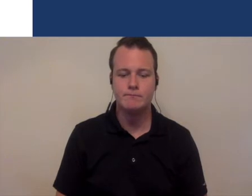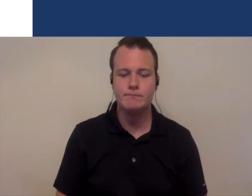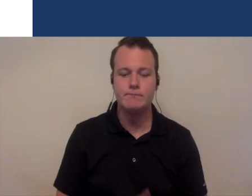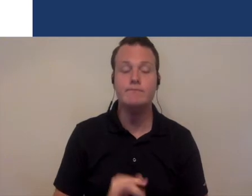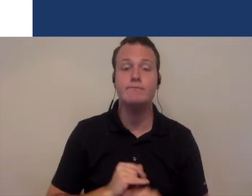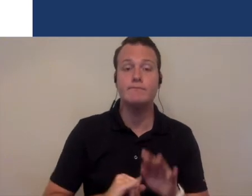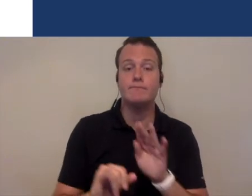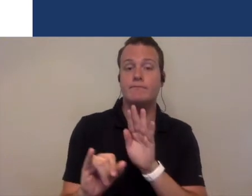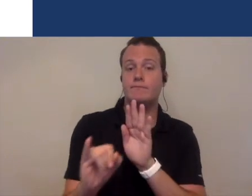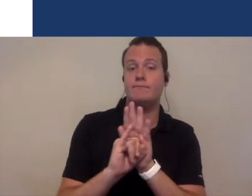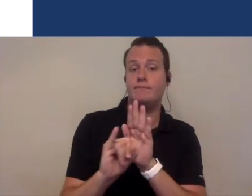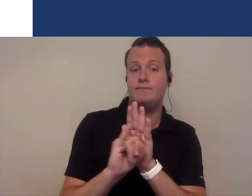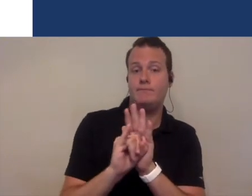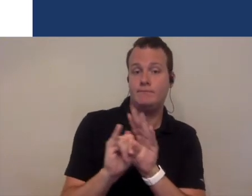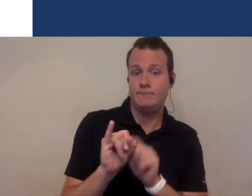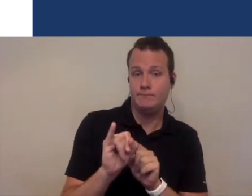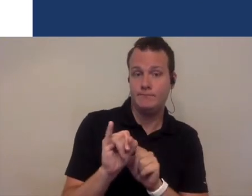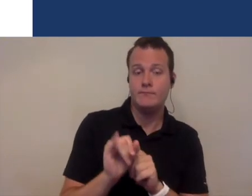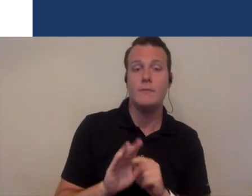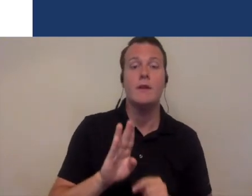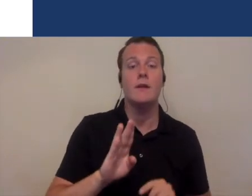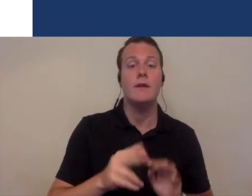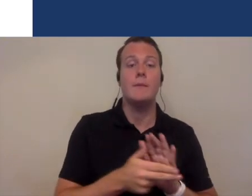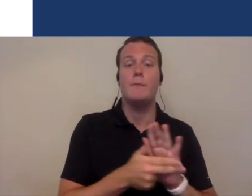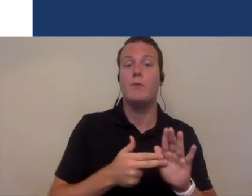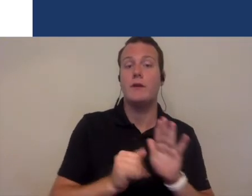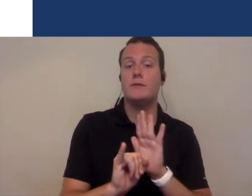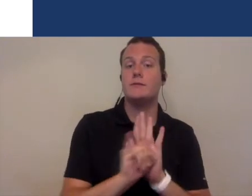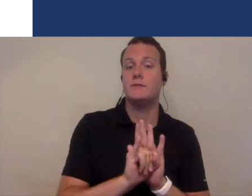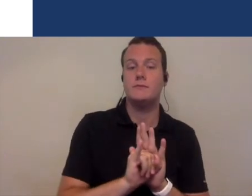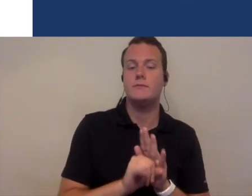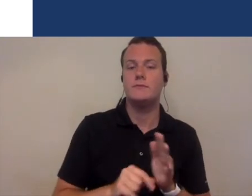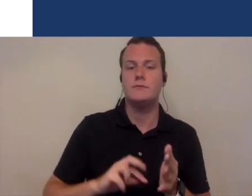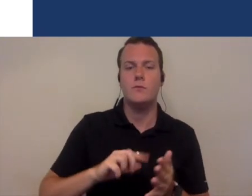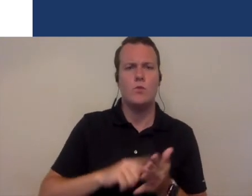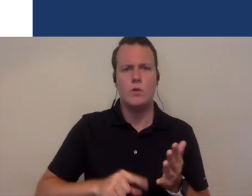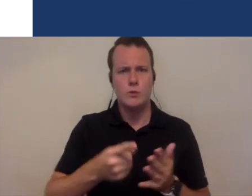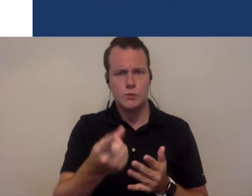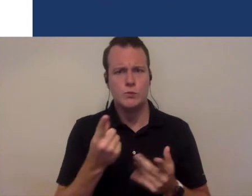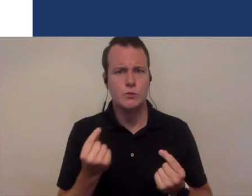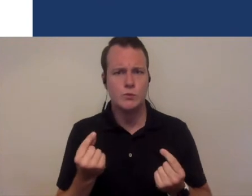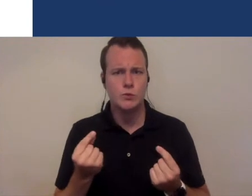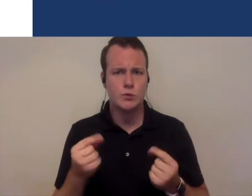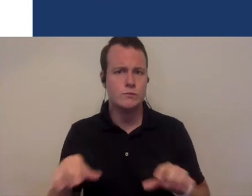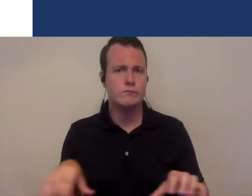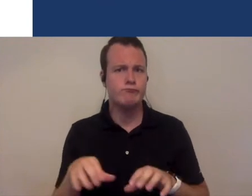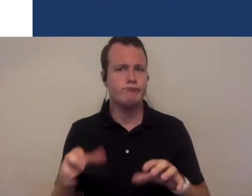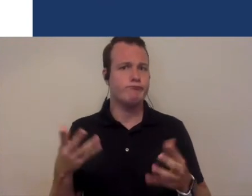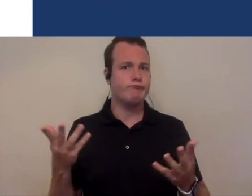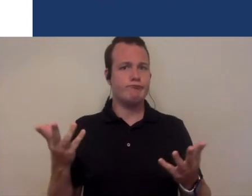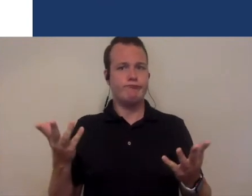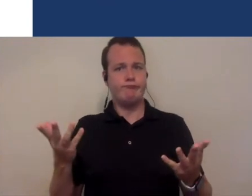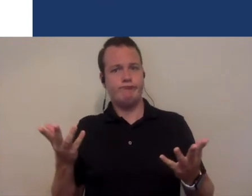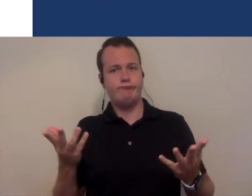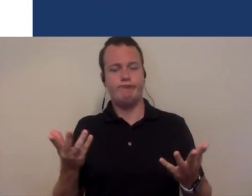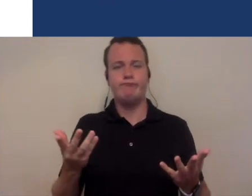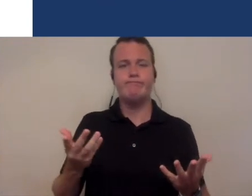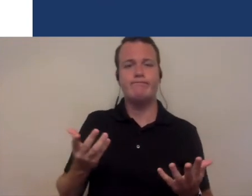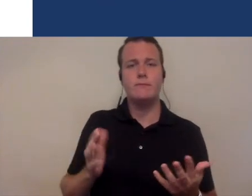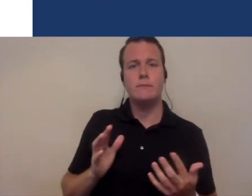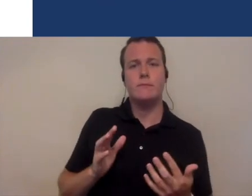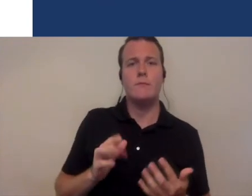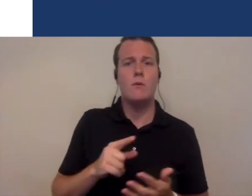Identity. So what is your brand identity? What is it that you do? What is your